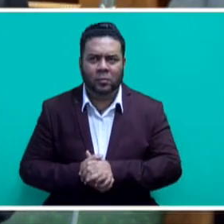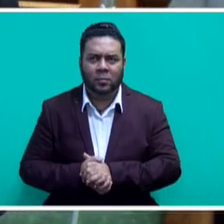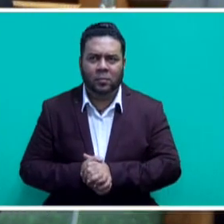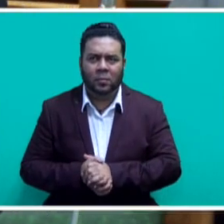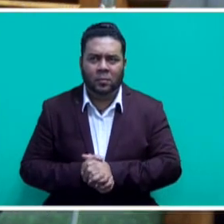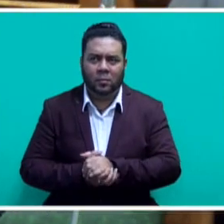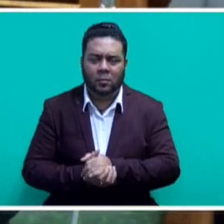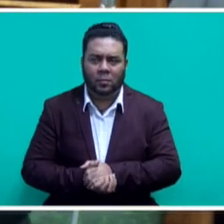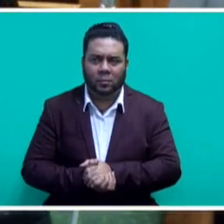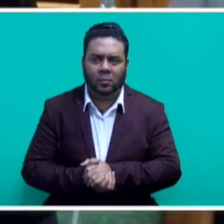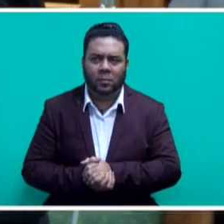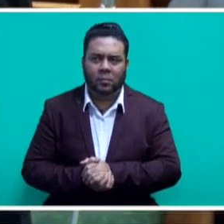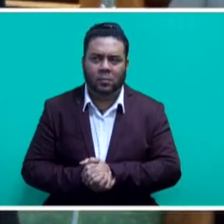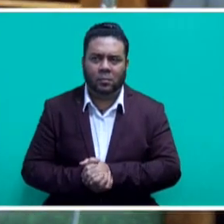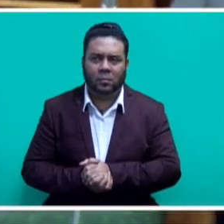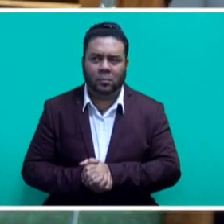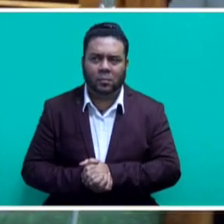He's raised the point of order.